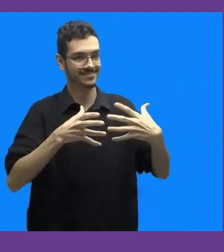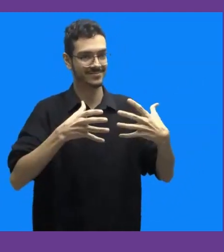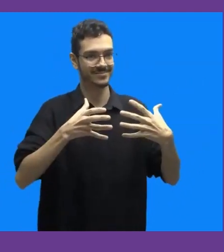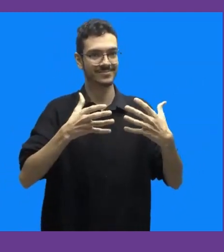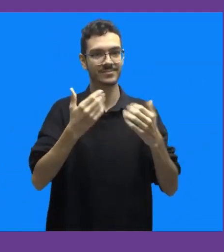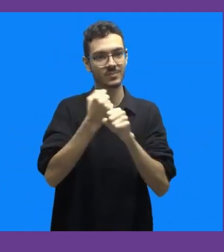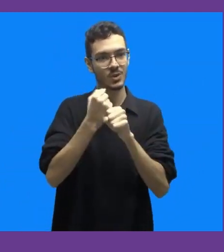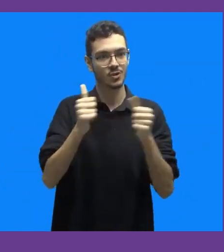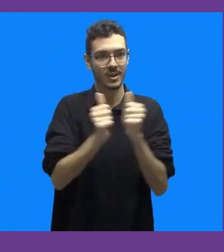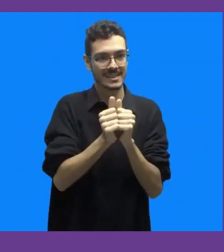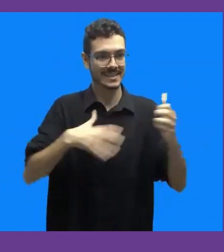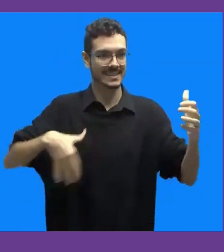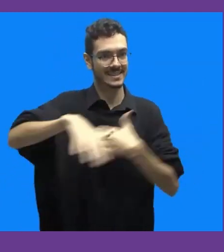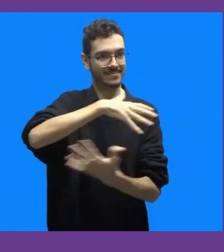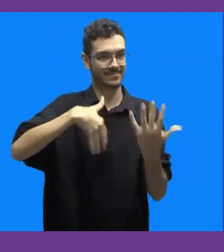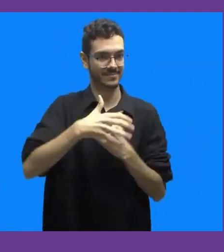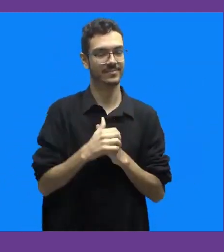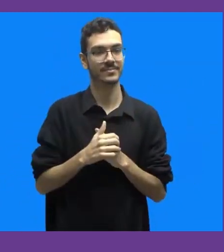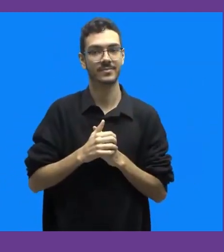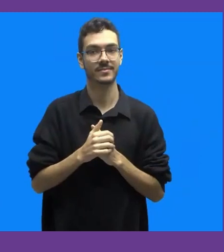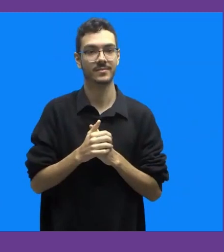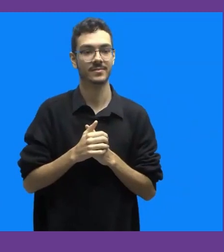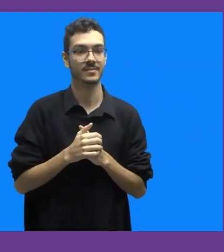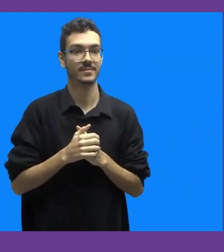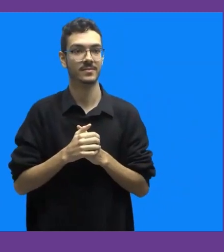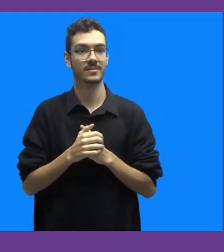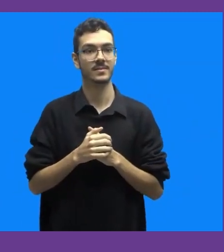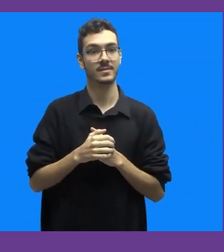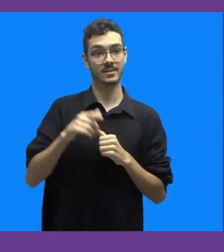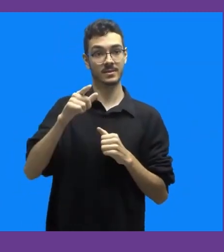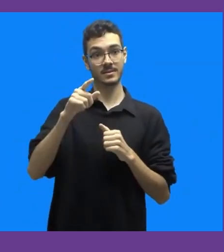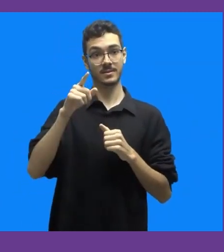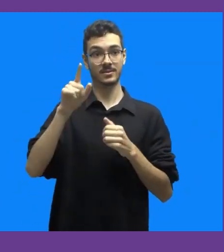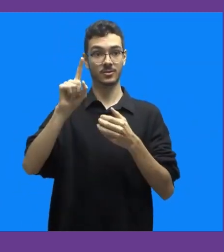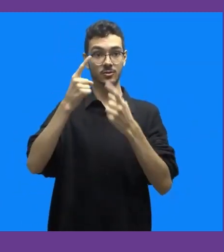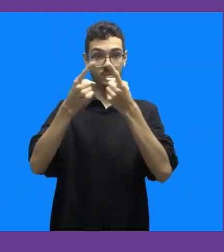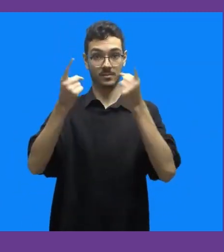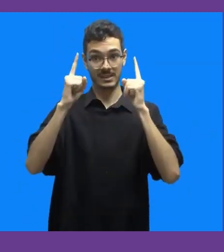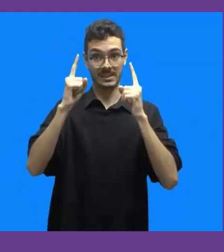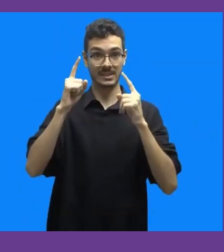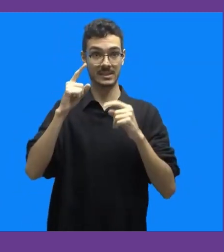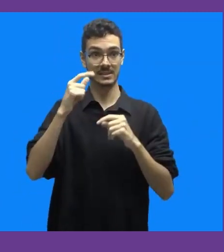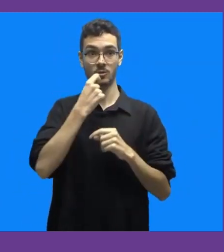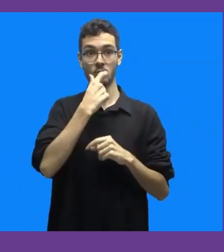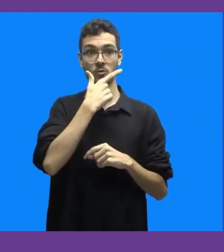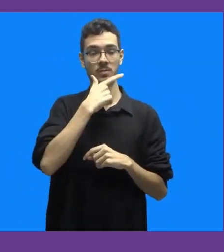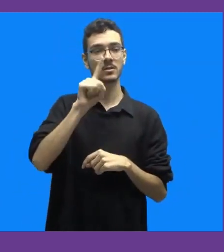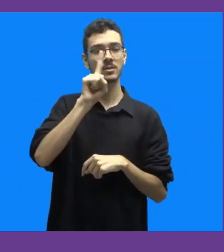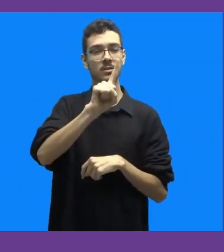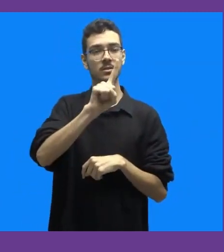then you get the knowledge that our engineers have or our scientists have that we have never thought about. So you need to get them around the